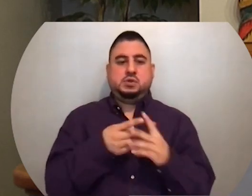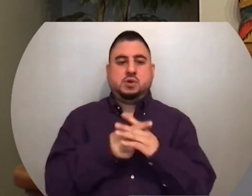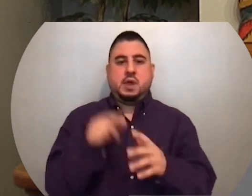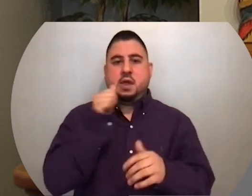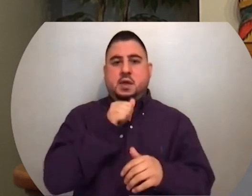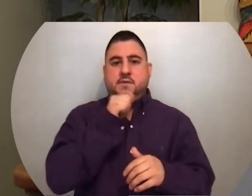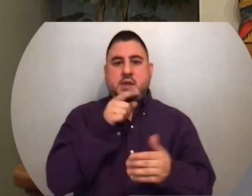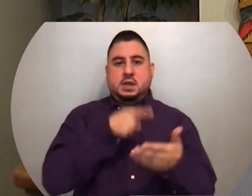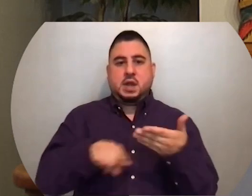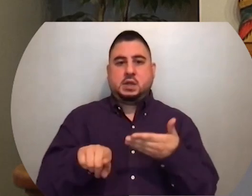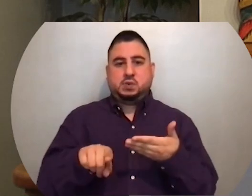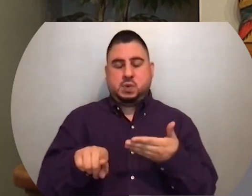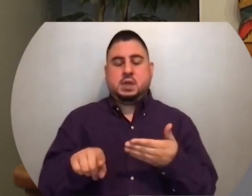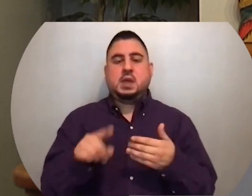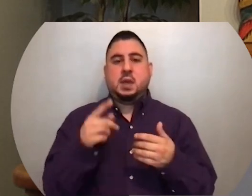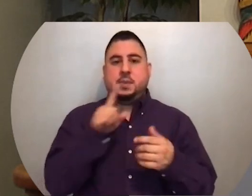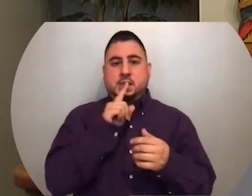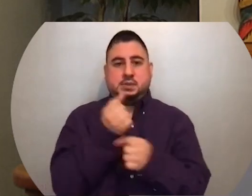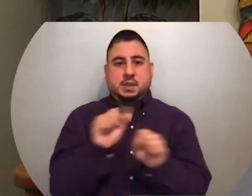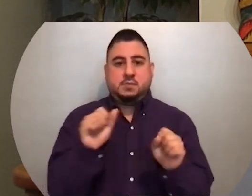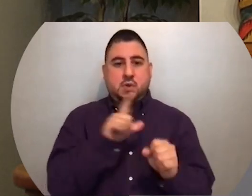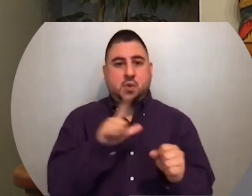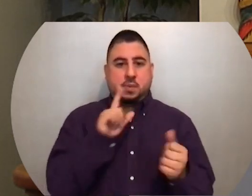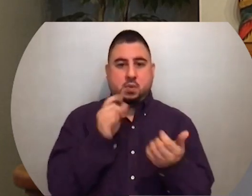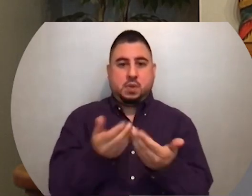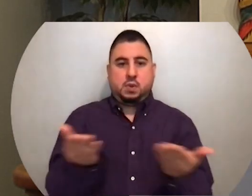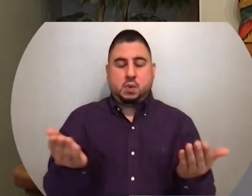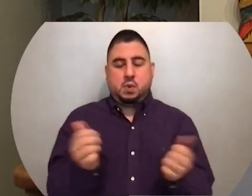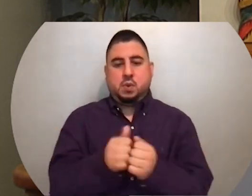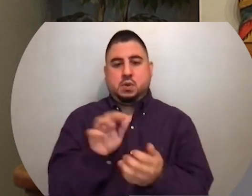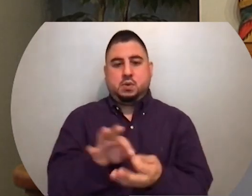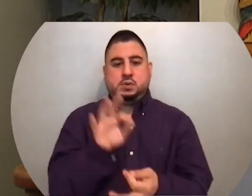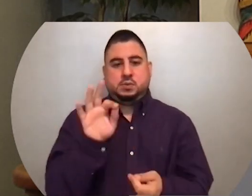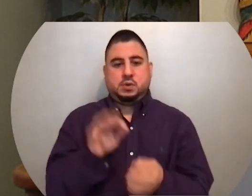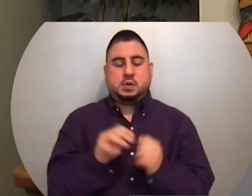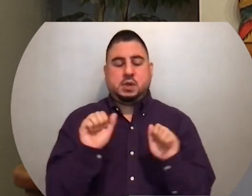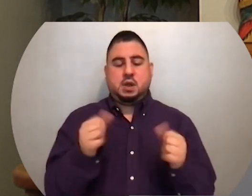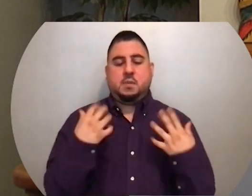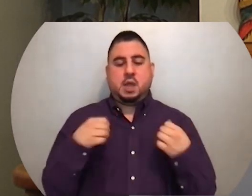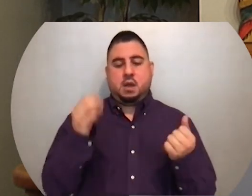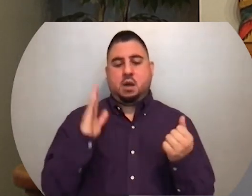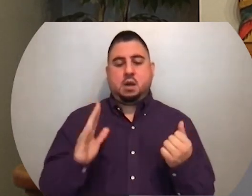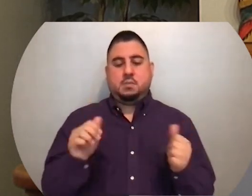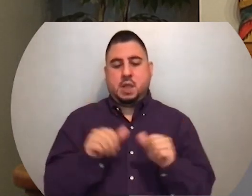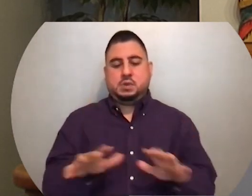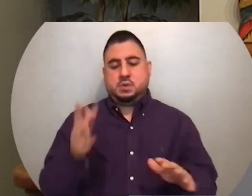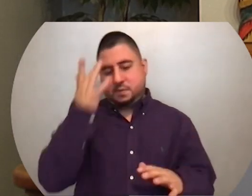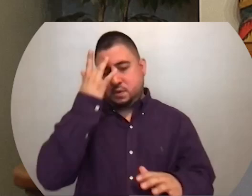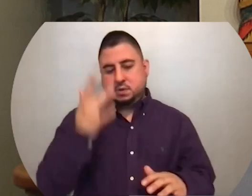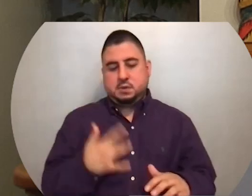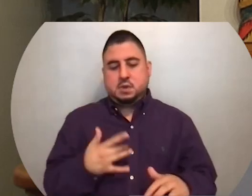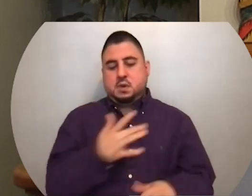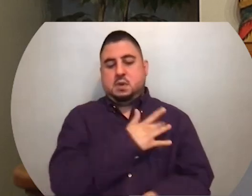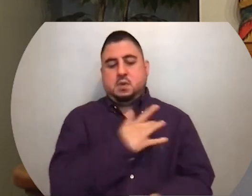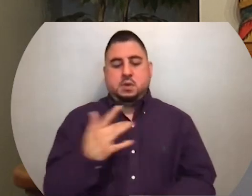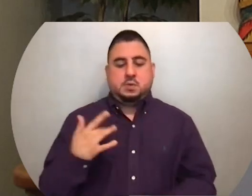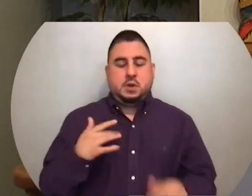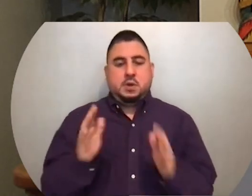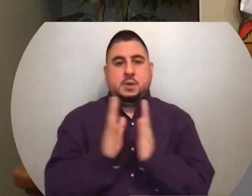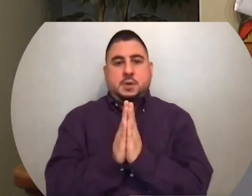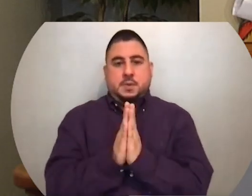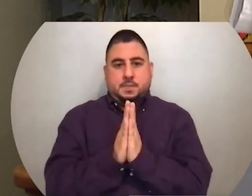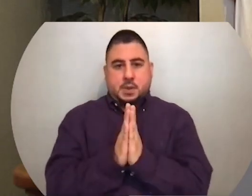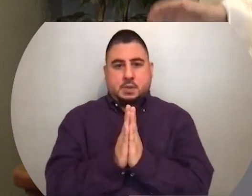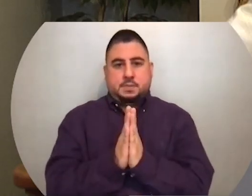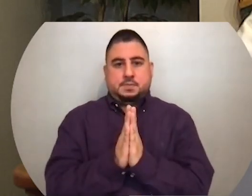Sunday. And just be safe, and the Lord be with you. And with your spirit. May Almighty God bless you, the Father, and the Son, and the Holy